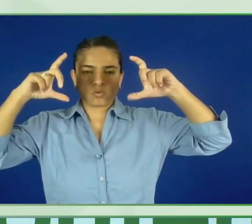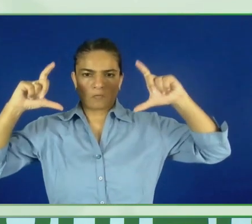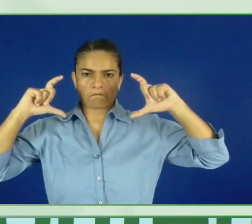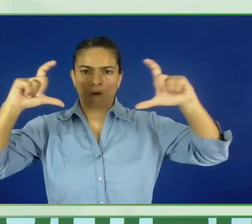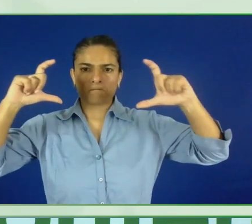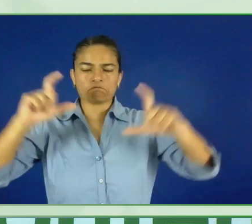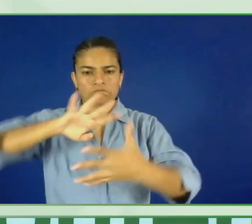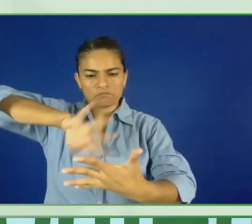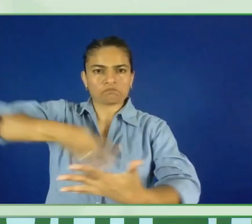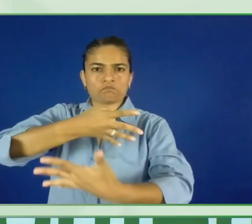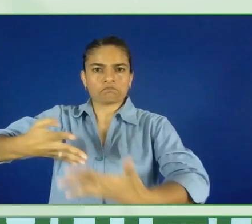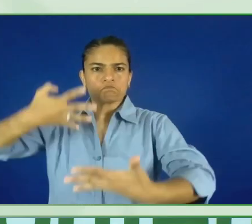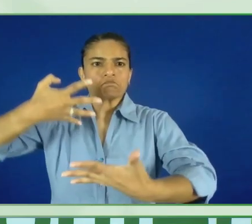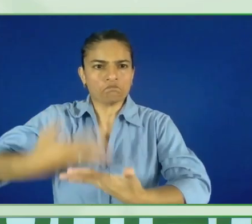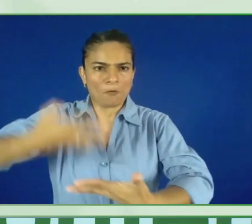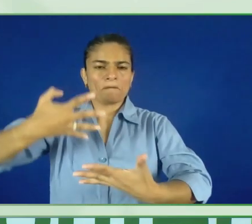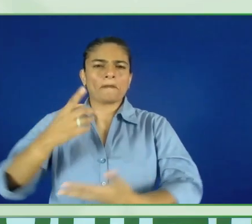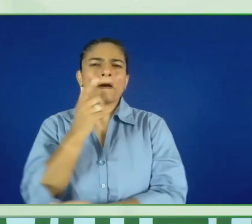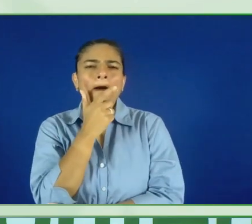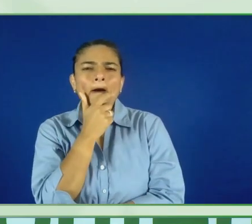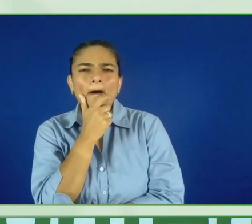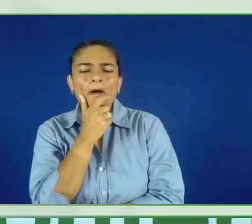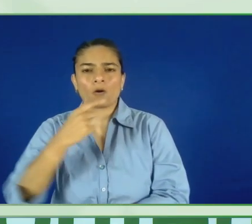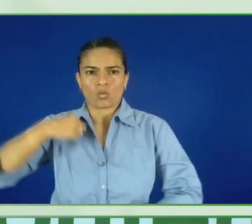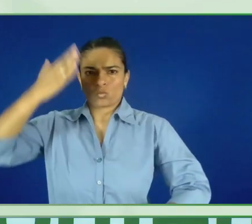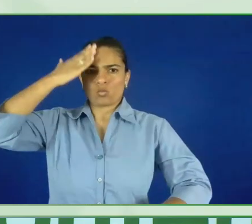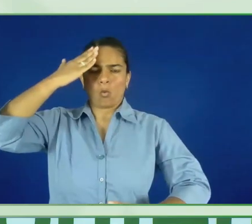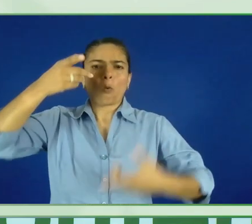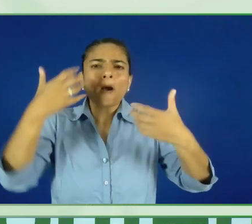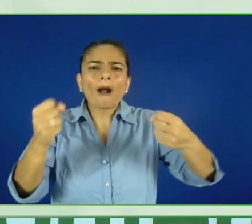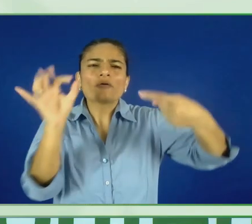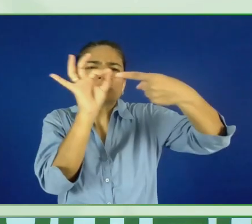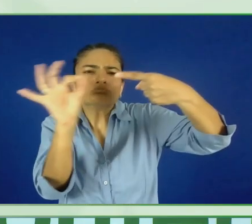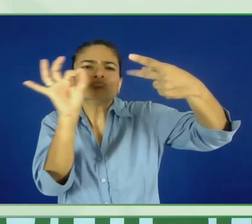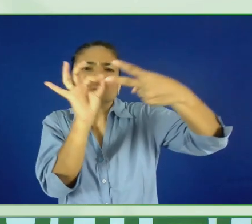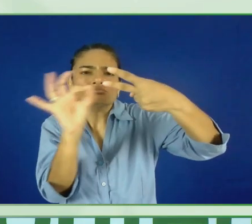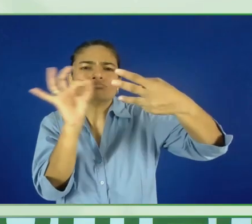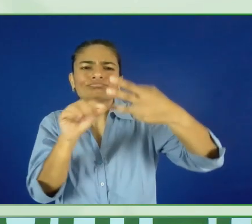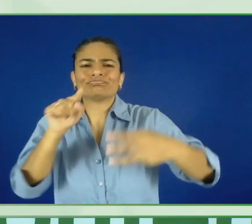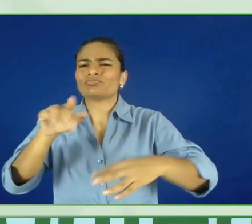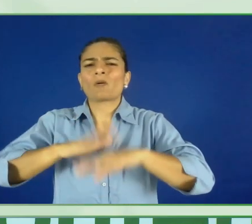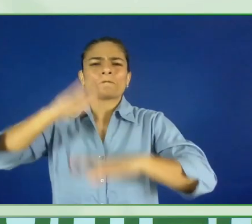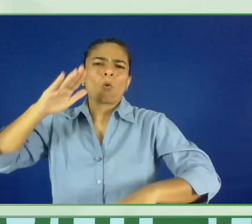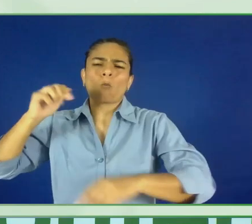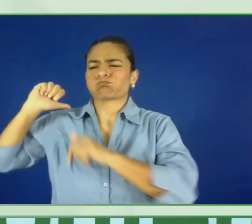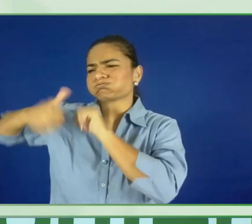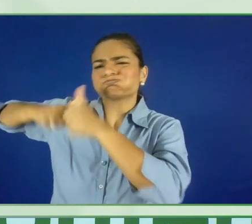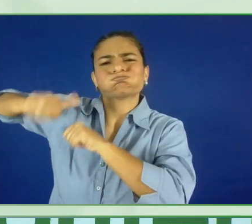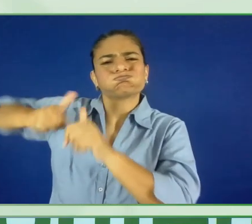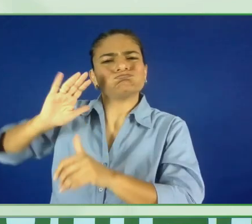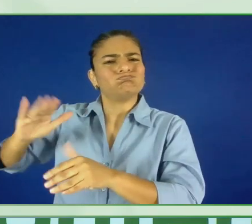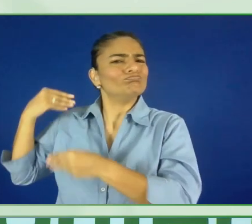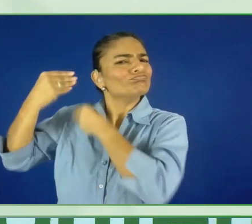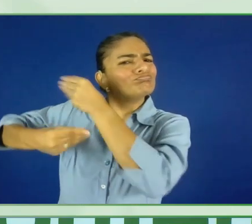traditional accessibility is still there, usability is still there, but we have this new type of challenge, which is